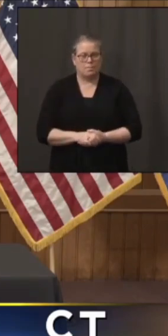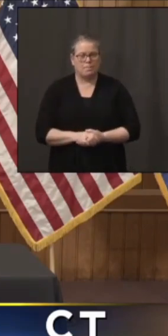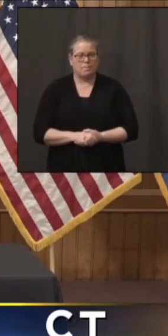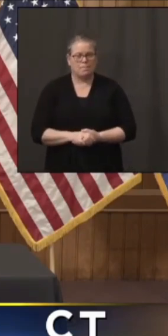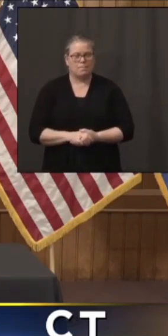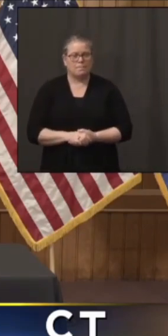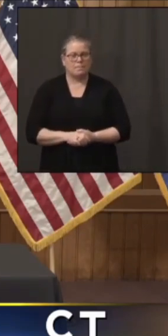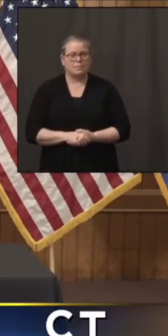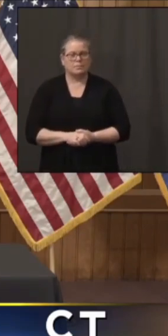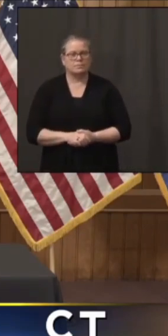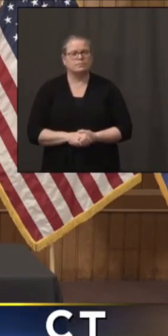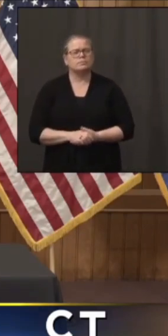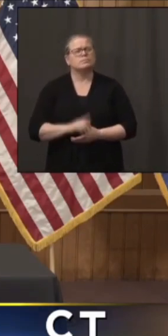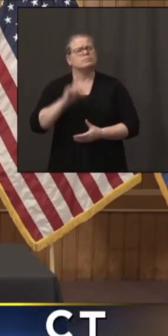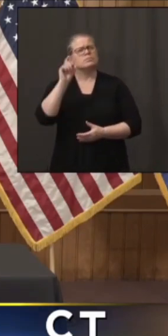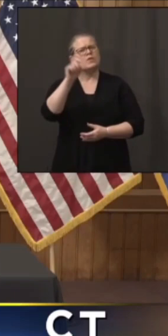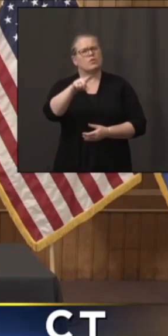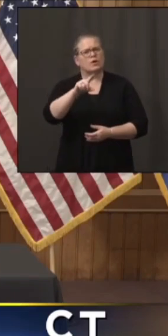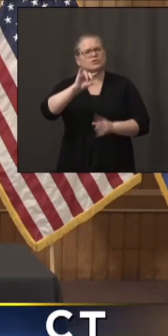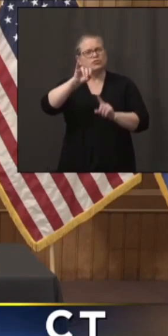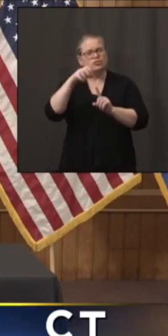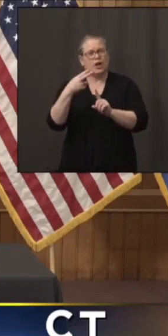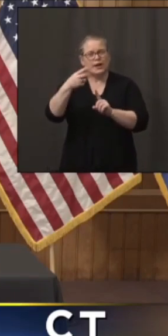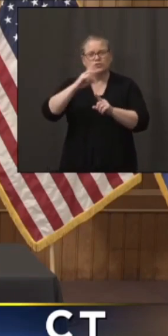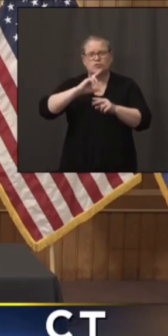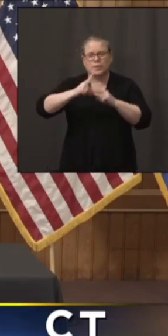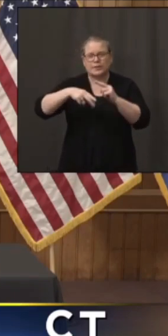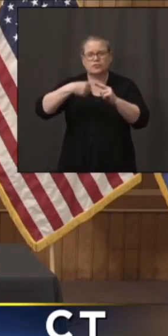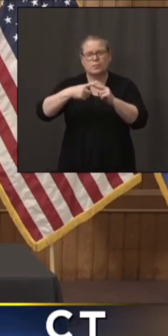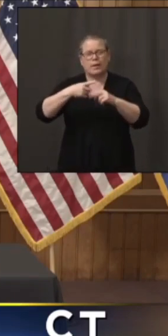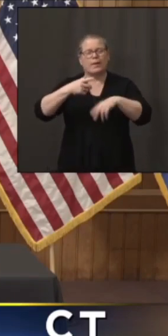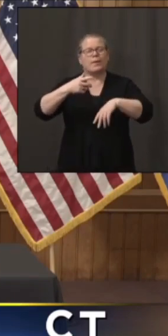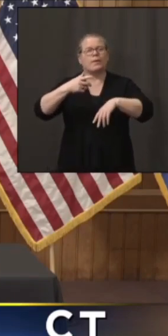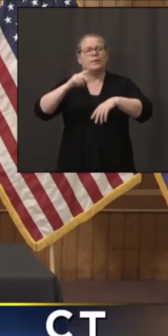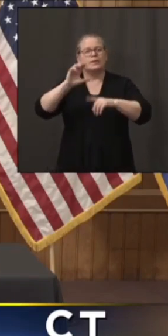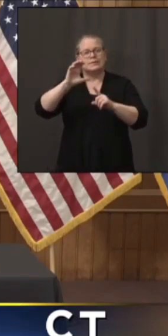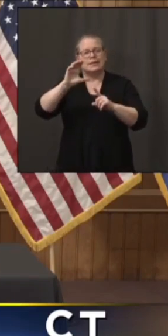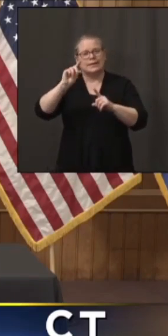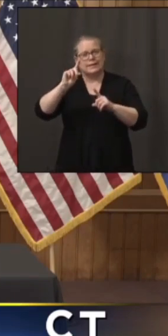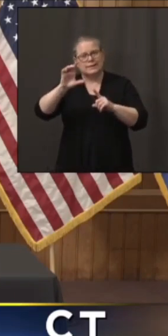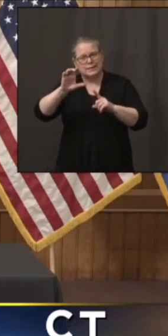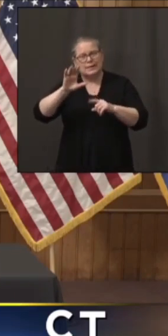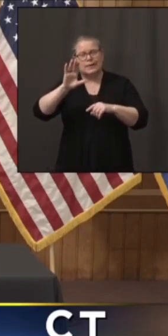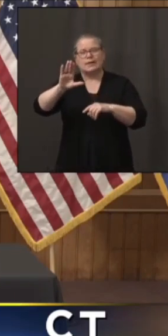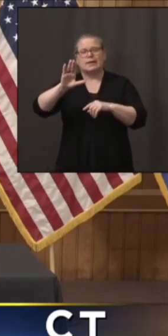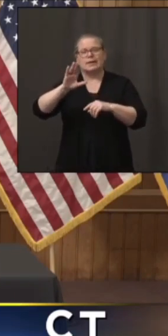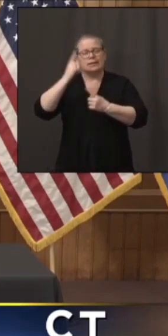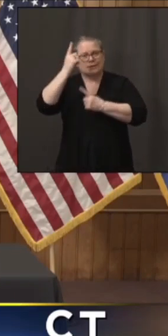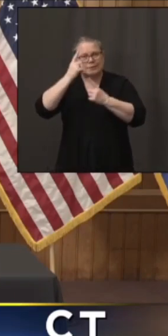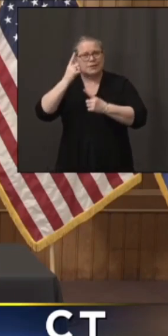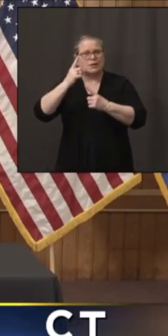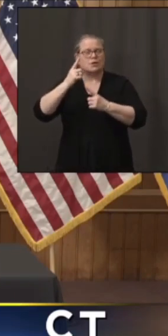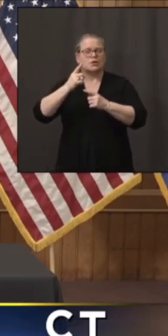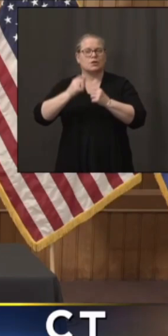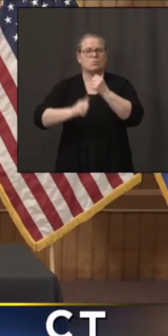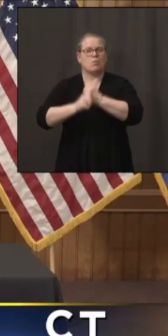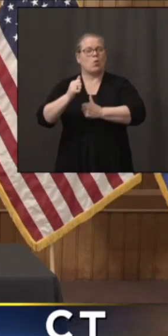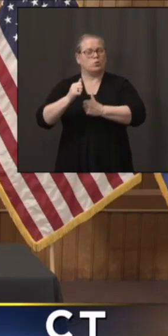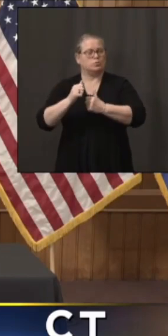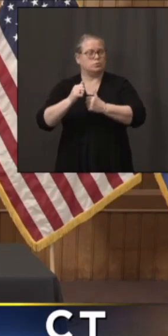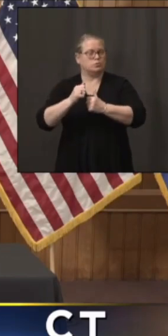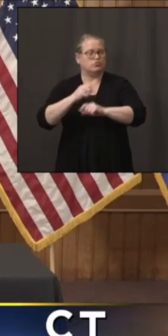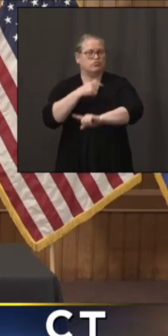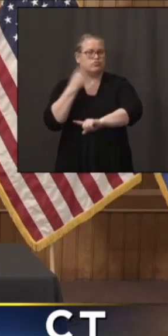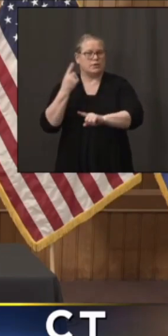the conditions that the CDC considers high risk in terms of, cancer, type 2 diabetes. I had gotten a question from